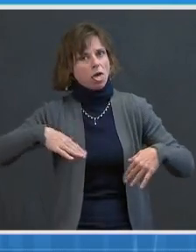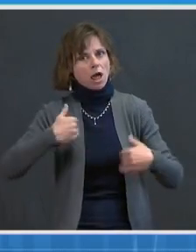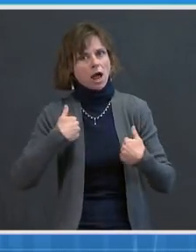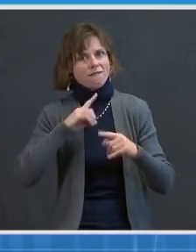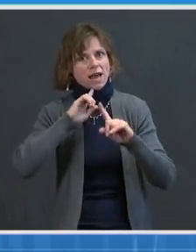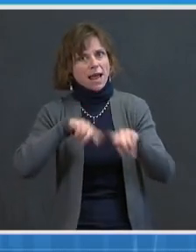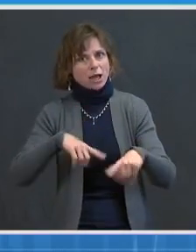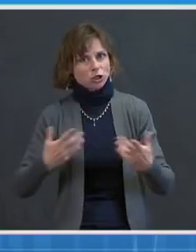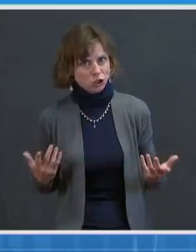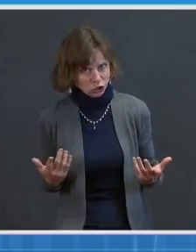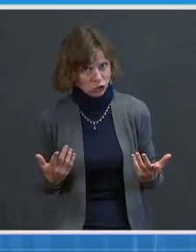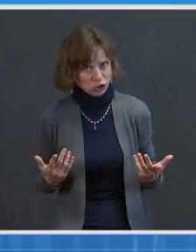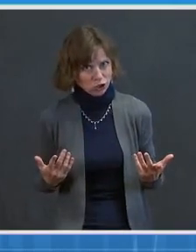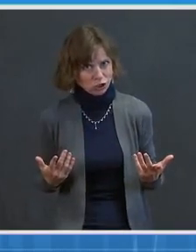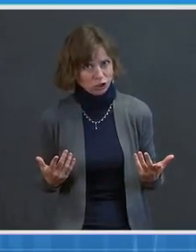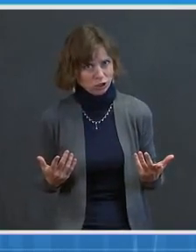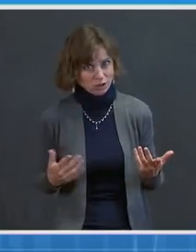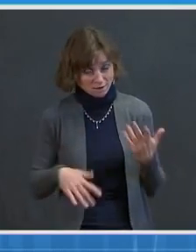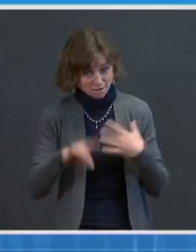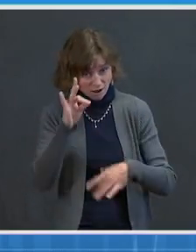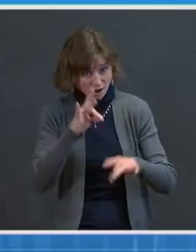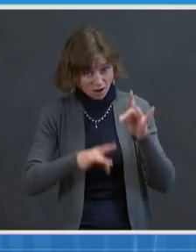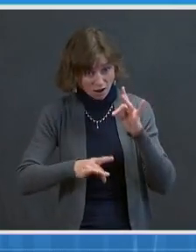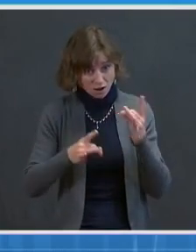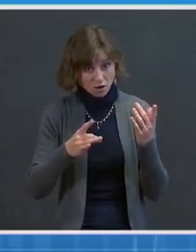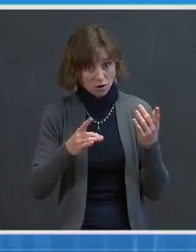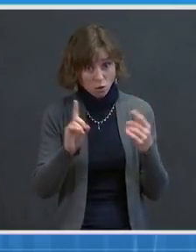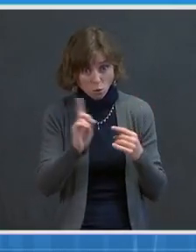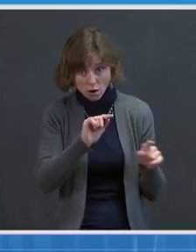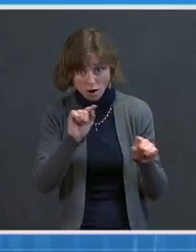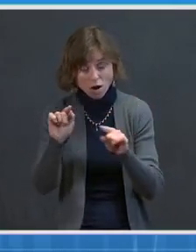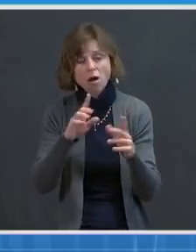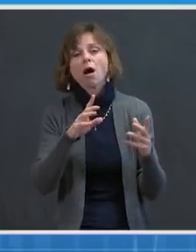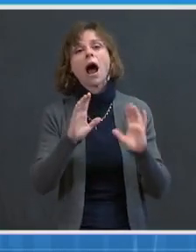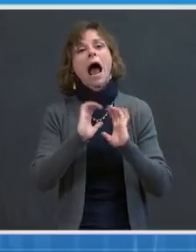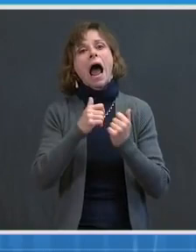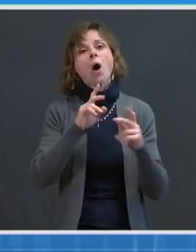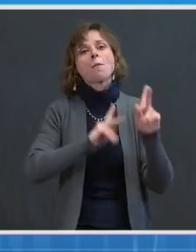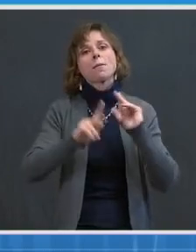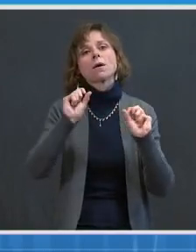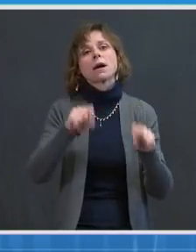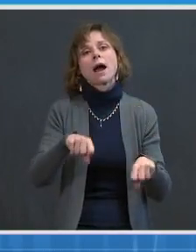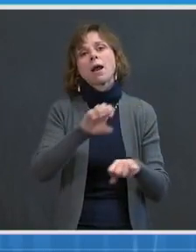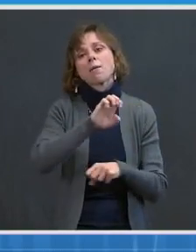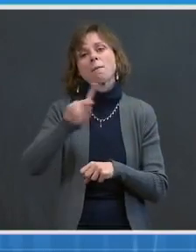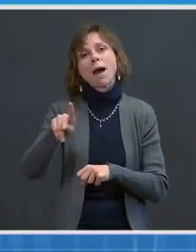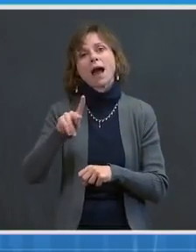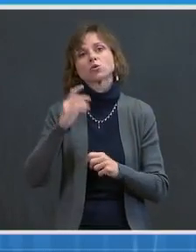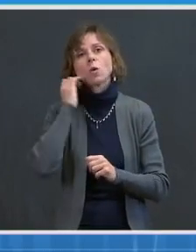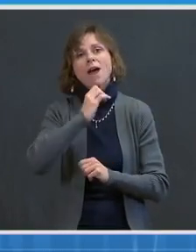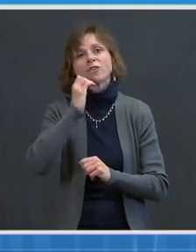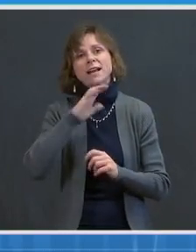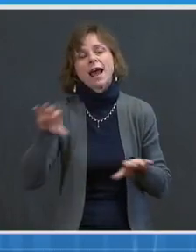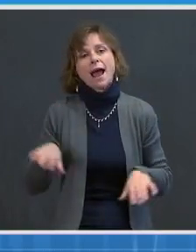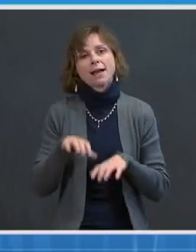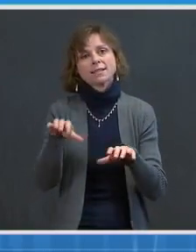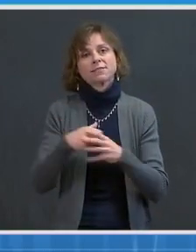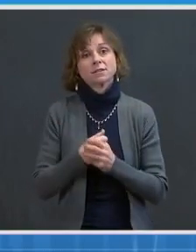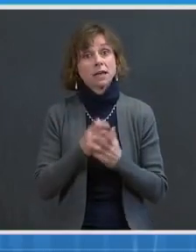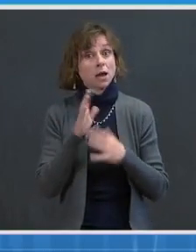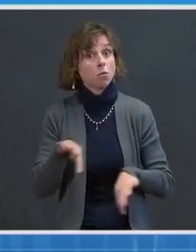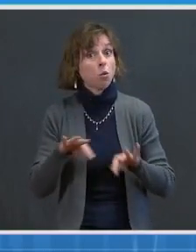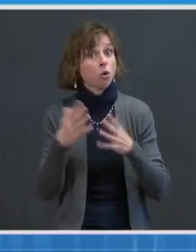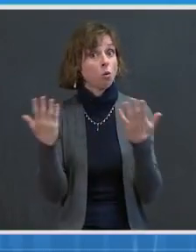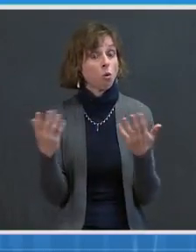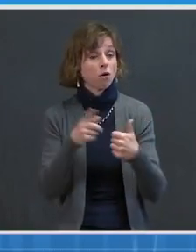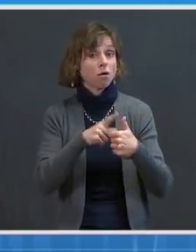future guidance and get people back to their everyday activities. Key among them are questions about the risk of vaccinated